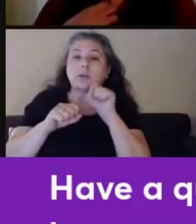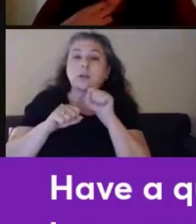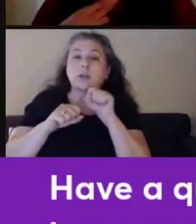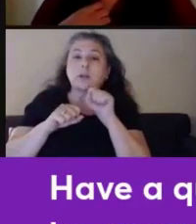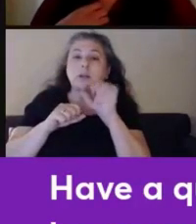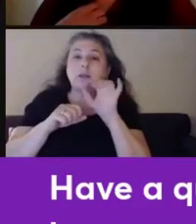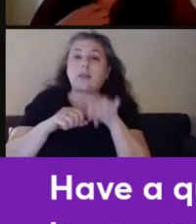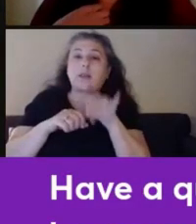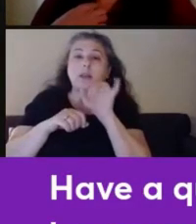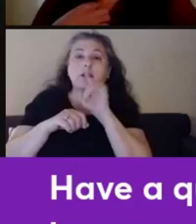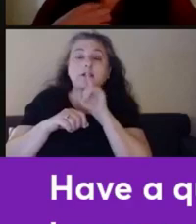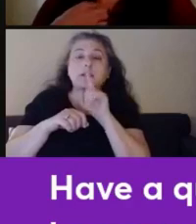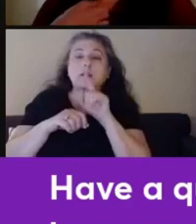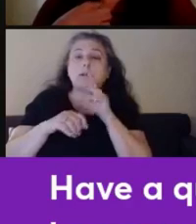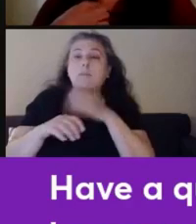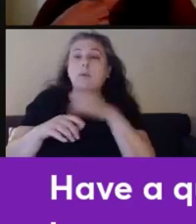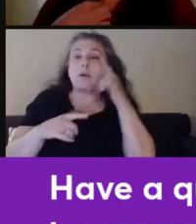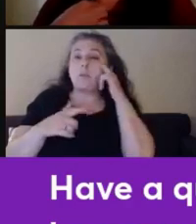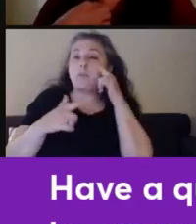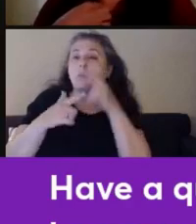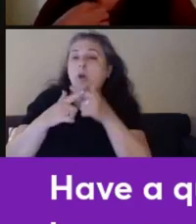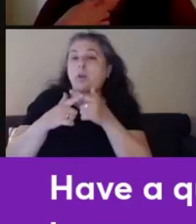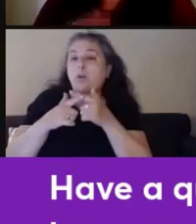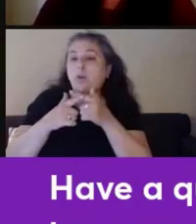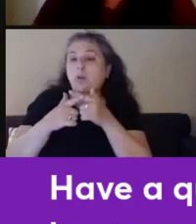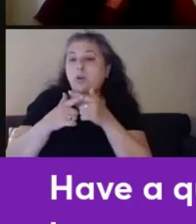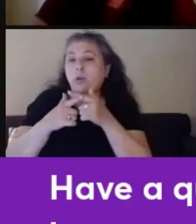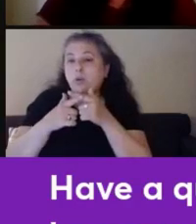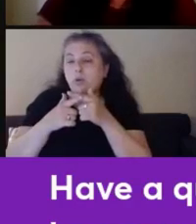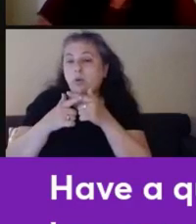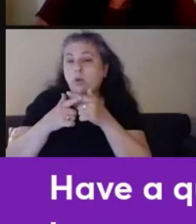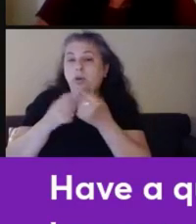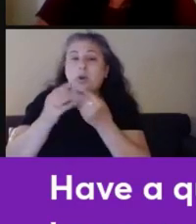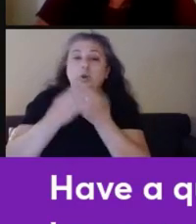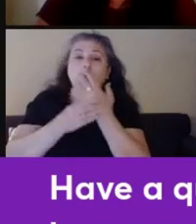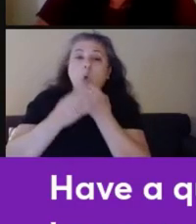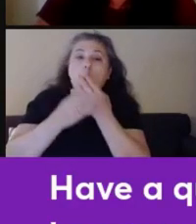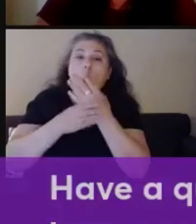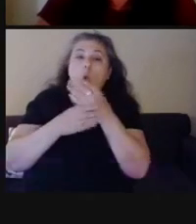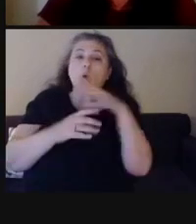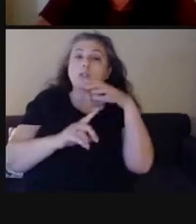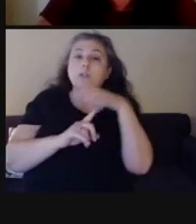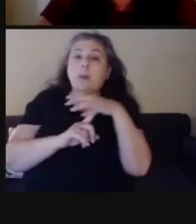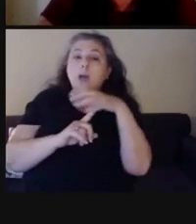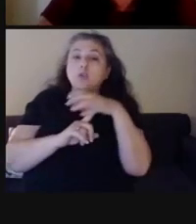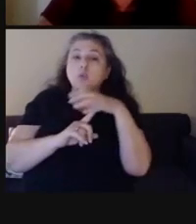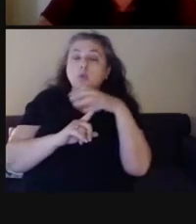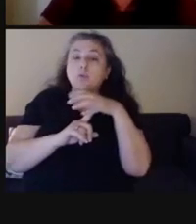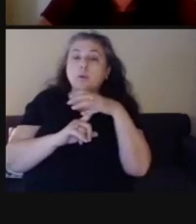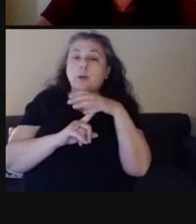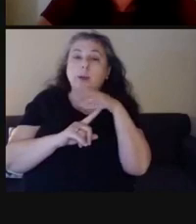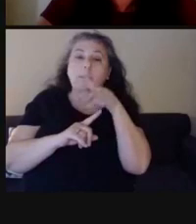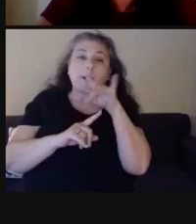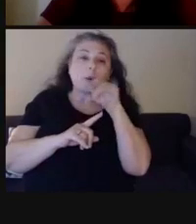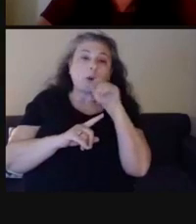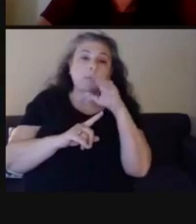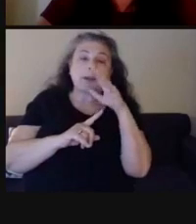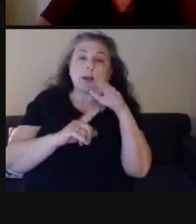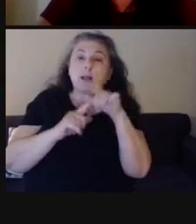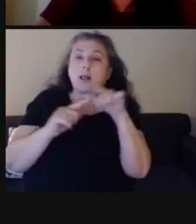this is my brother. He grows mushrooms. And in the Potawatomi language,